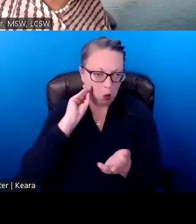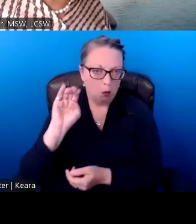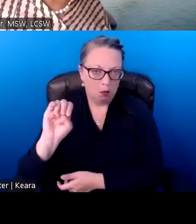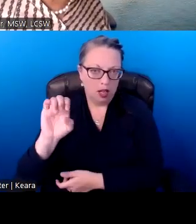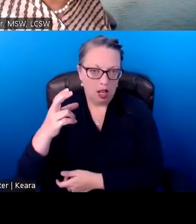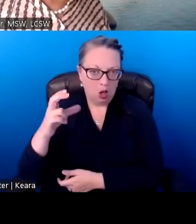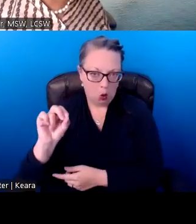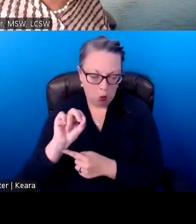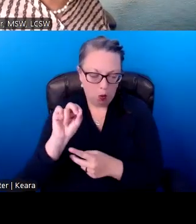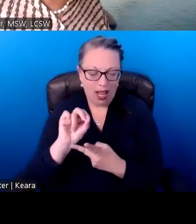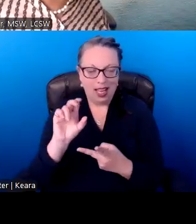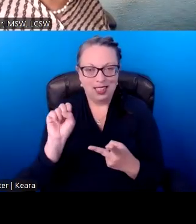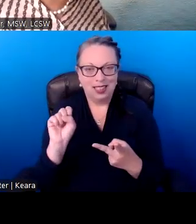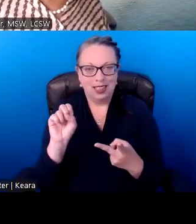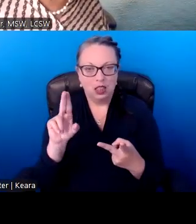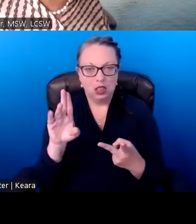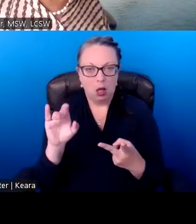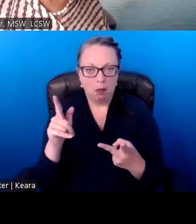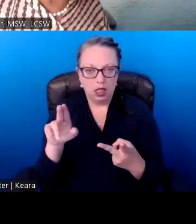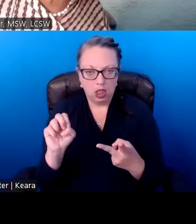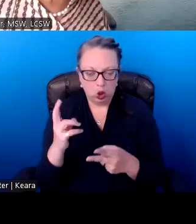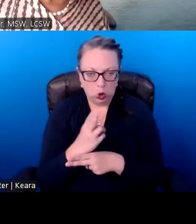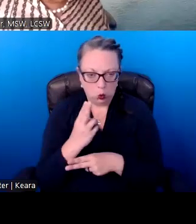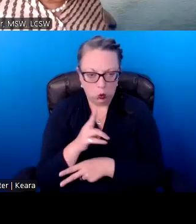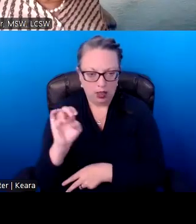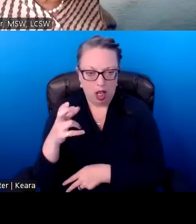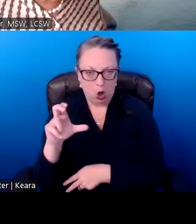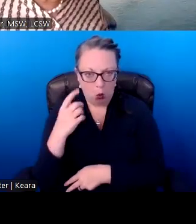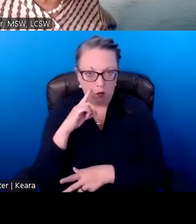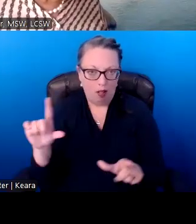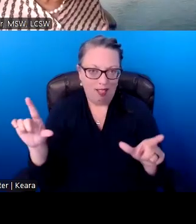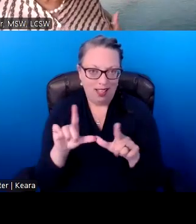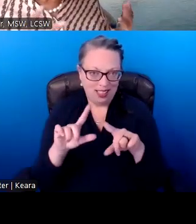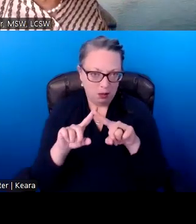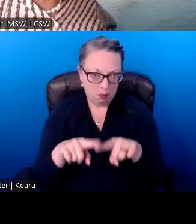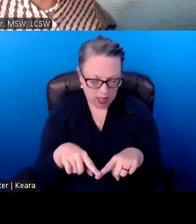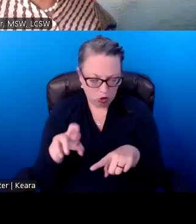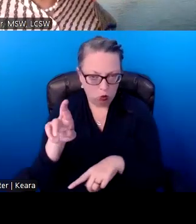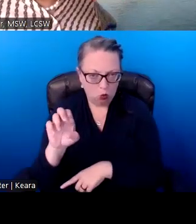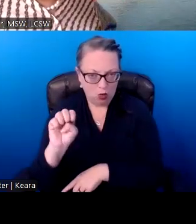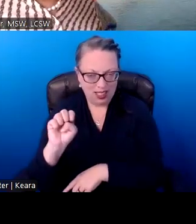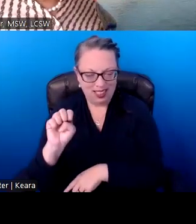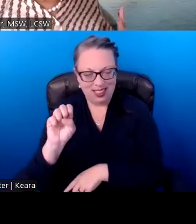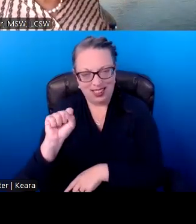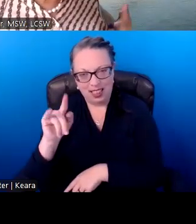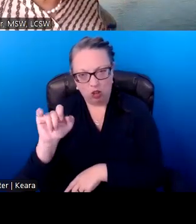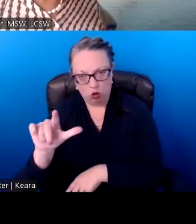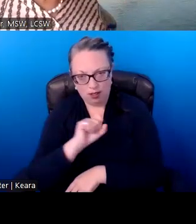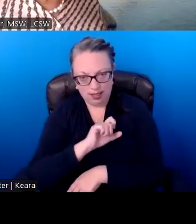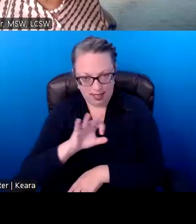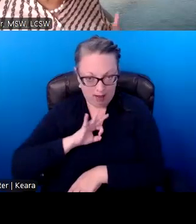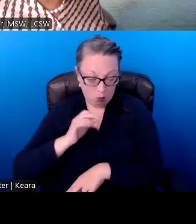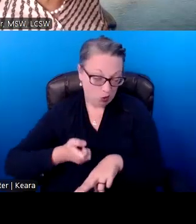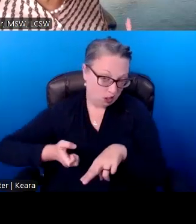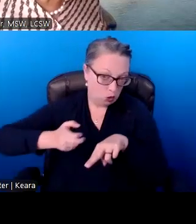use echo for licensed community-based residential staff, where we are increasing the knowledge and